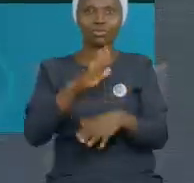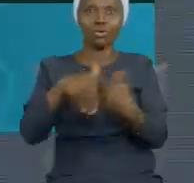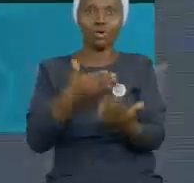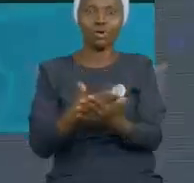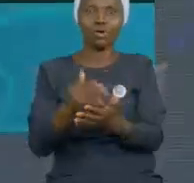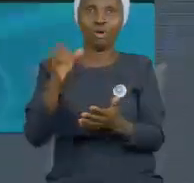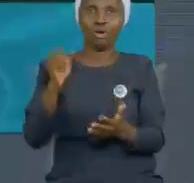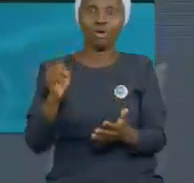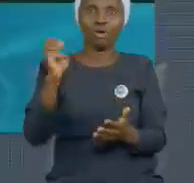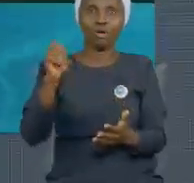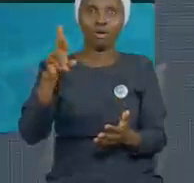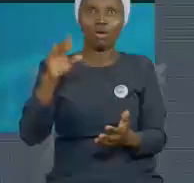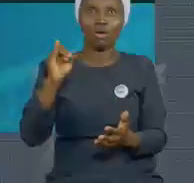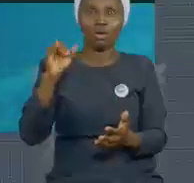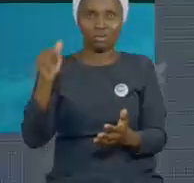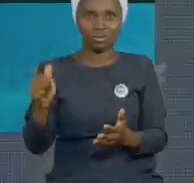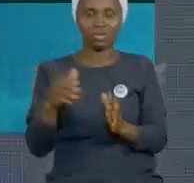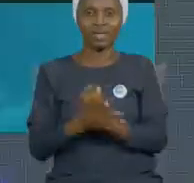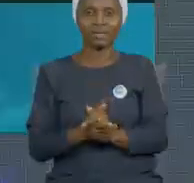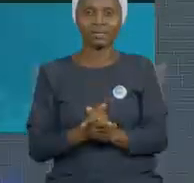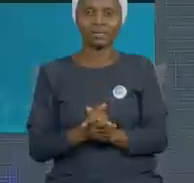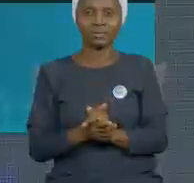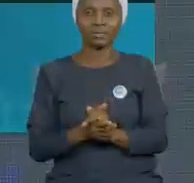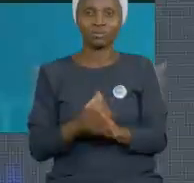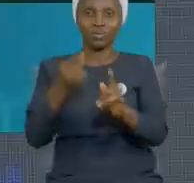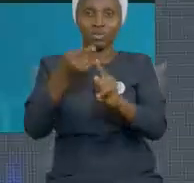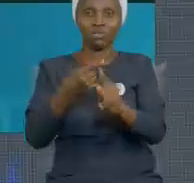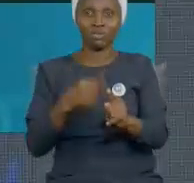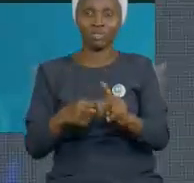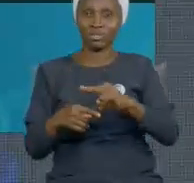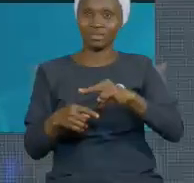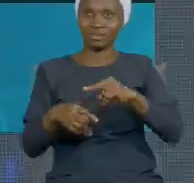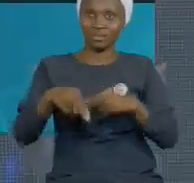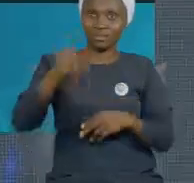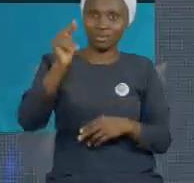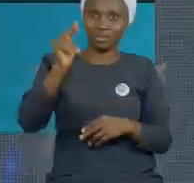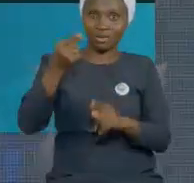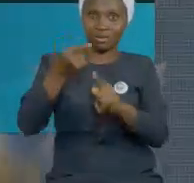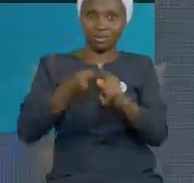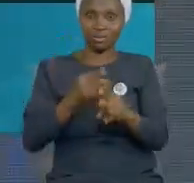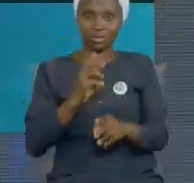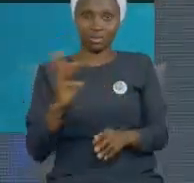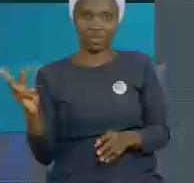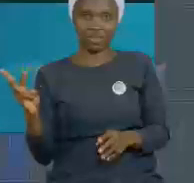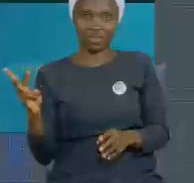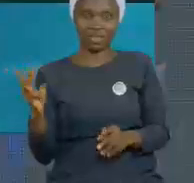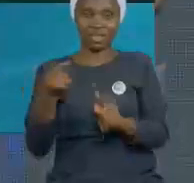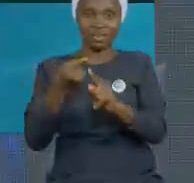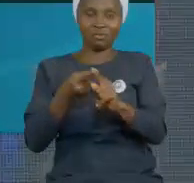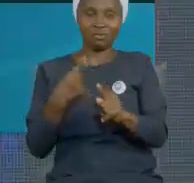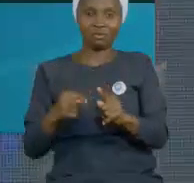All Syria, from the north, from the west, from the